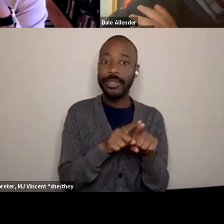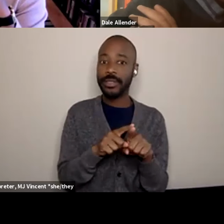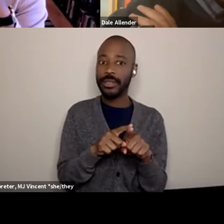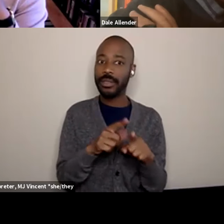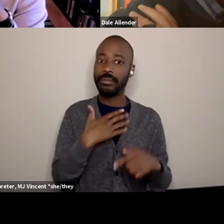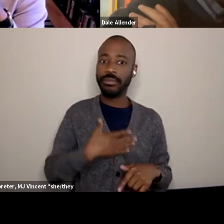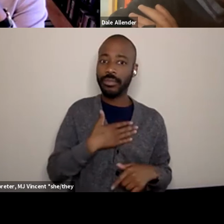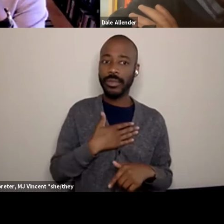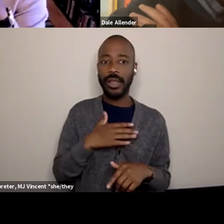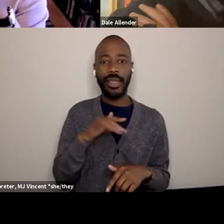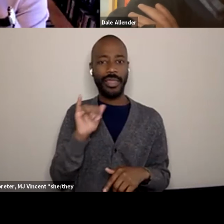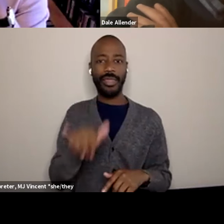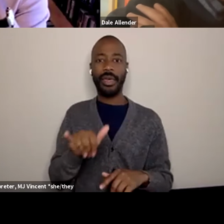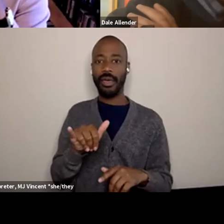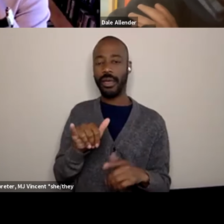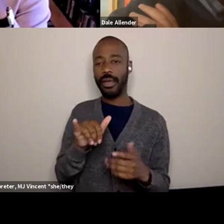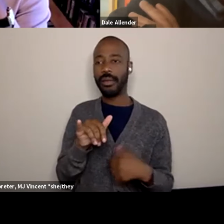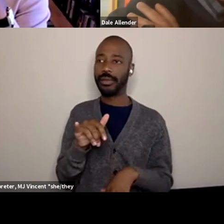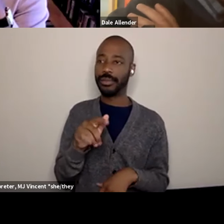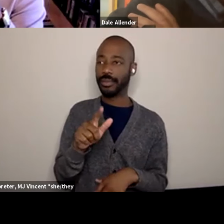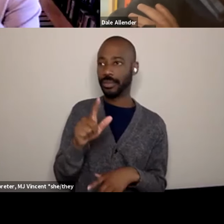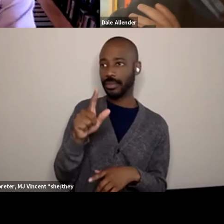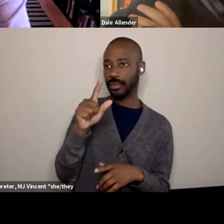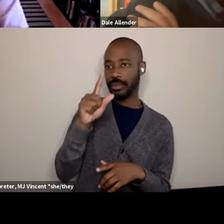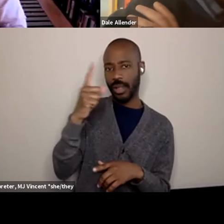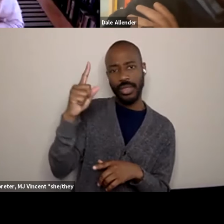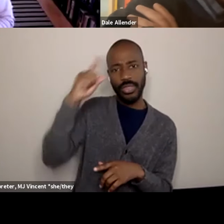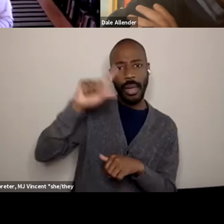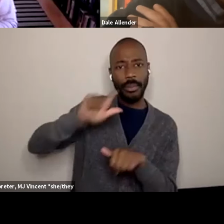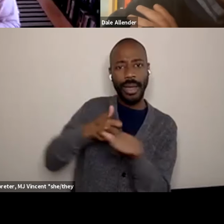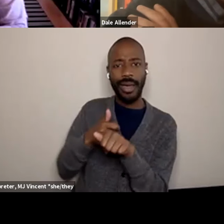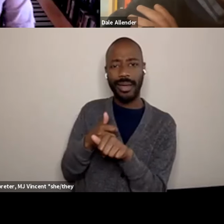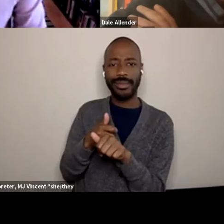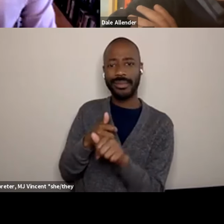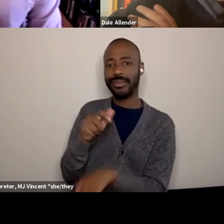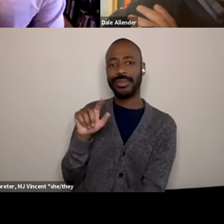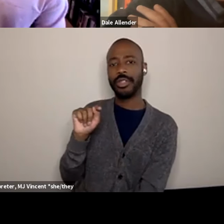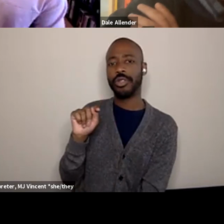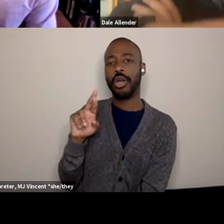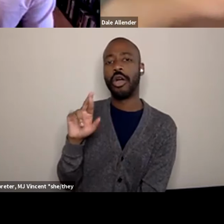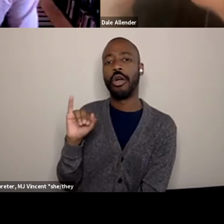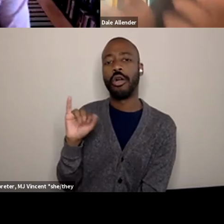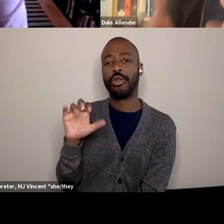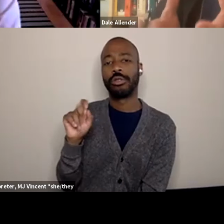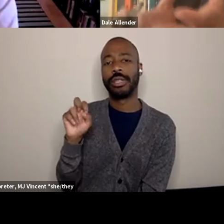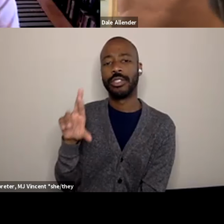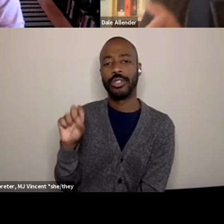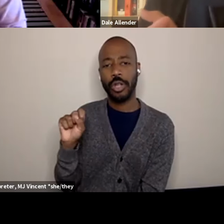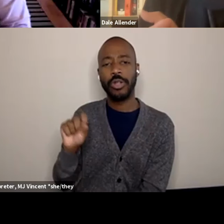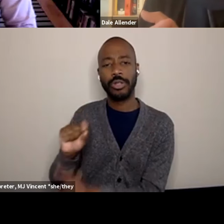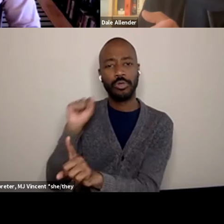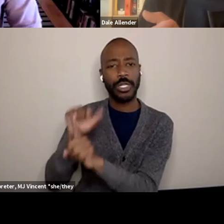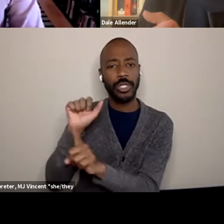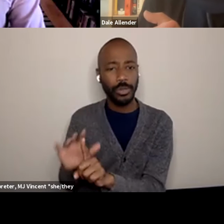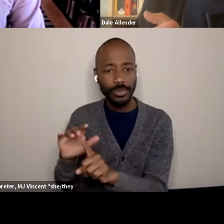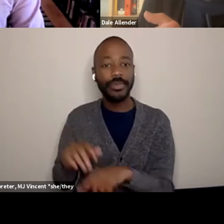trickster in its role in teaching and storytelling and also fugitivity. So you might have drawn upon